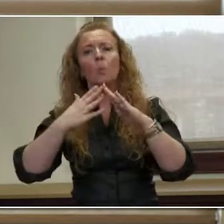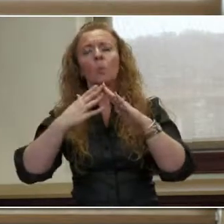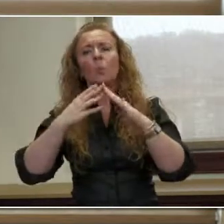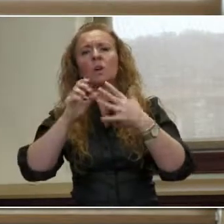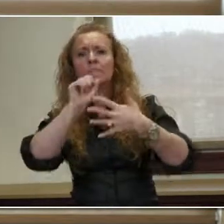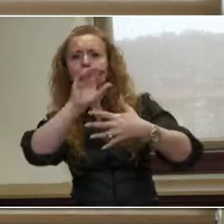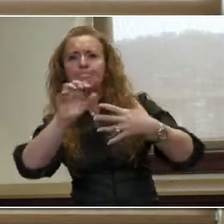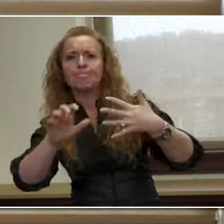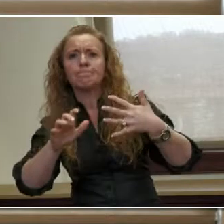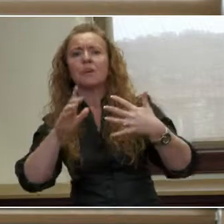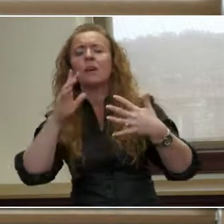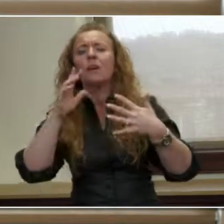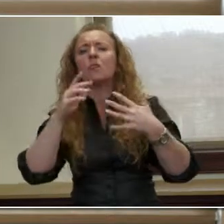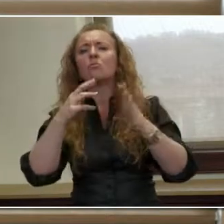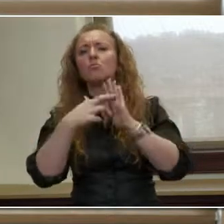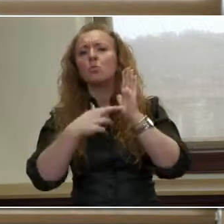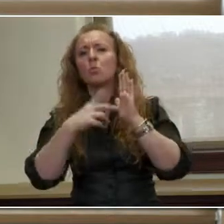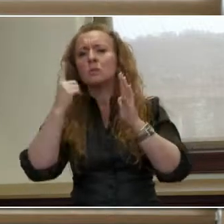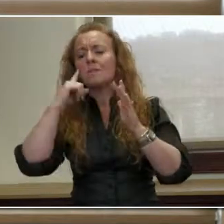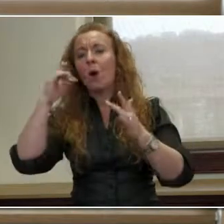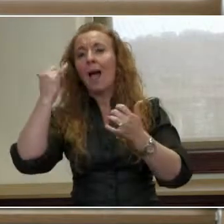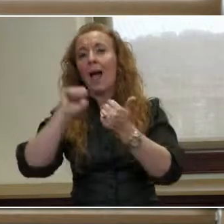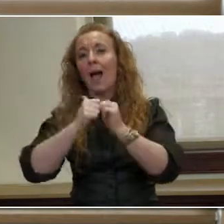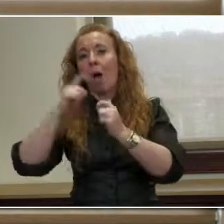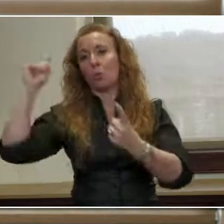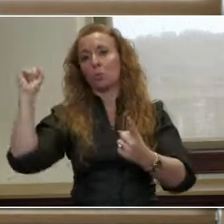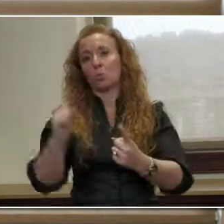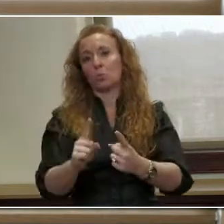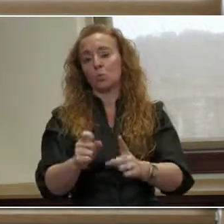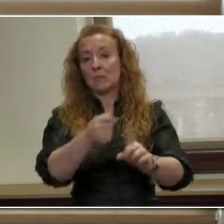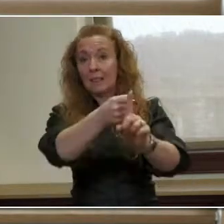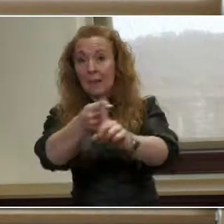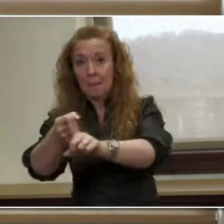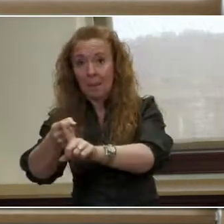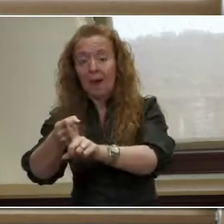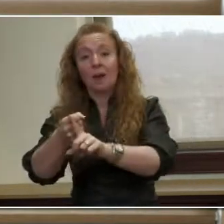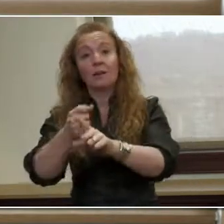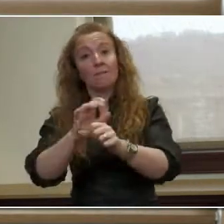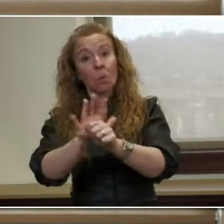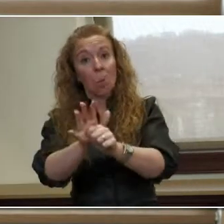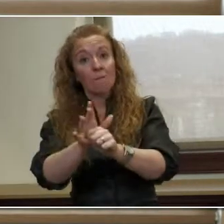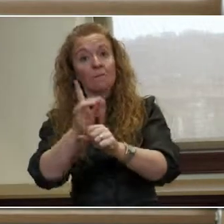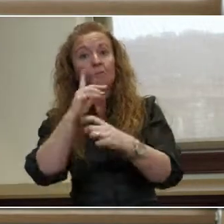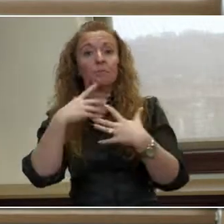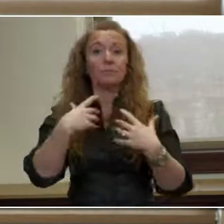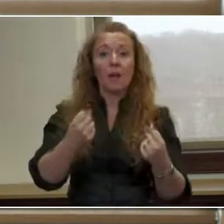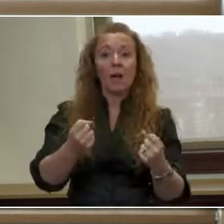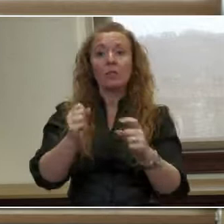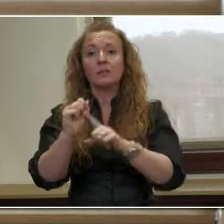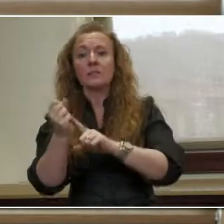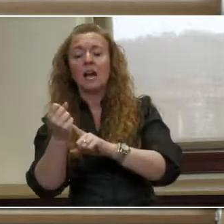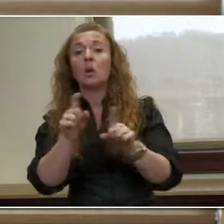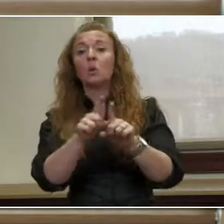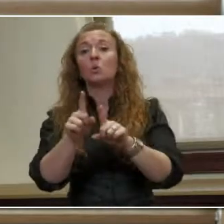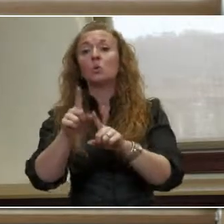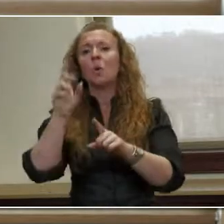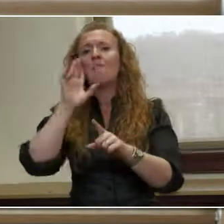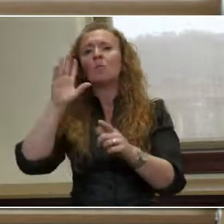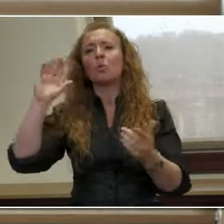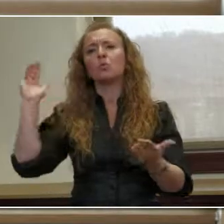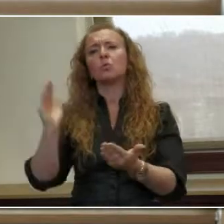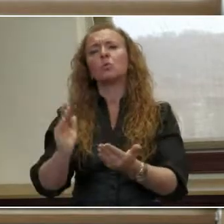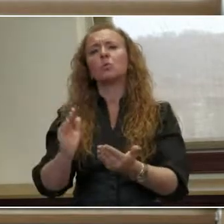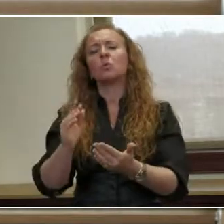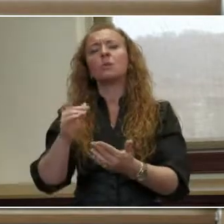on minimizing the impact of severe COVID illness on health and society, especially preventing medically significant